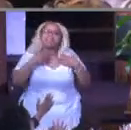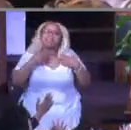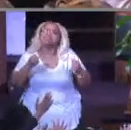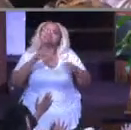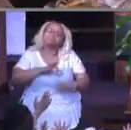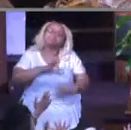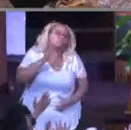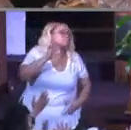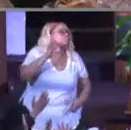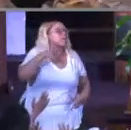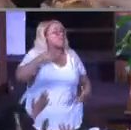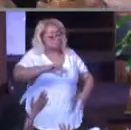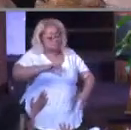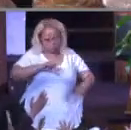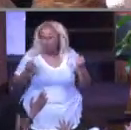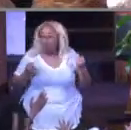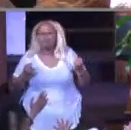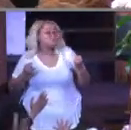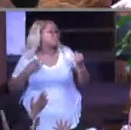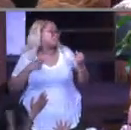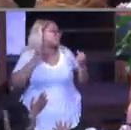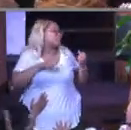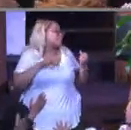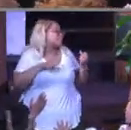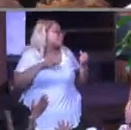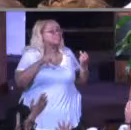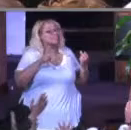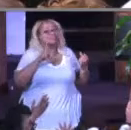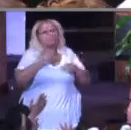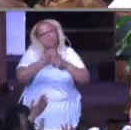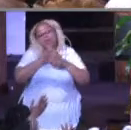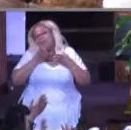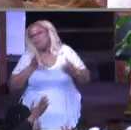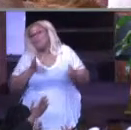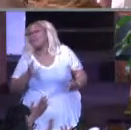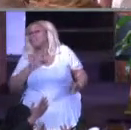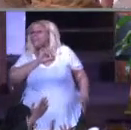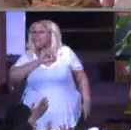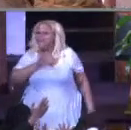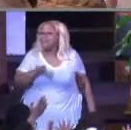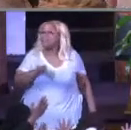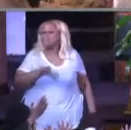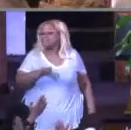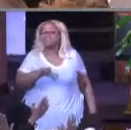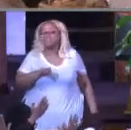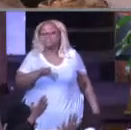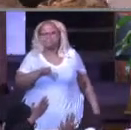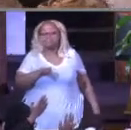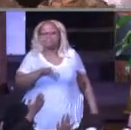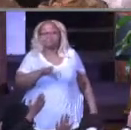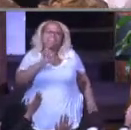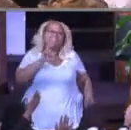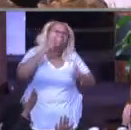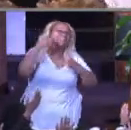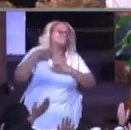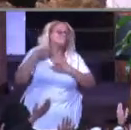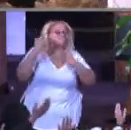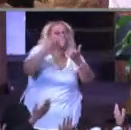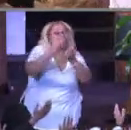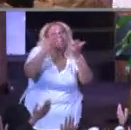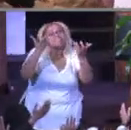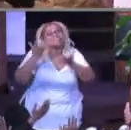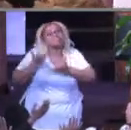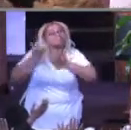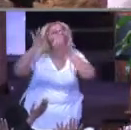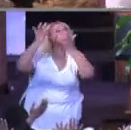my soul. I'm broken. God, I need you to make a way. Ask him. Cast your cares upon